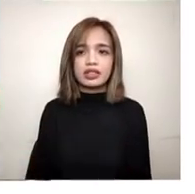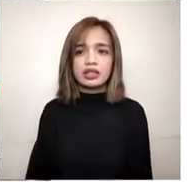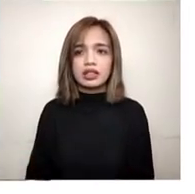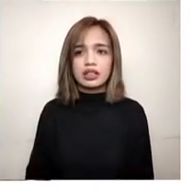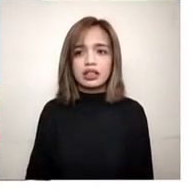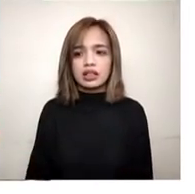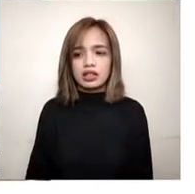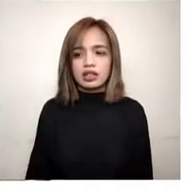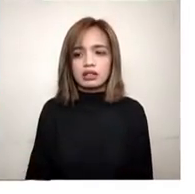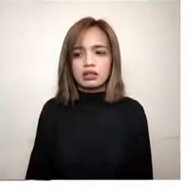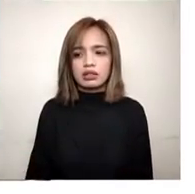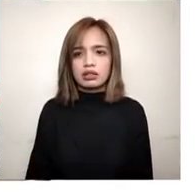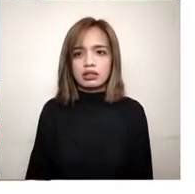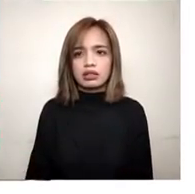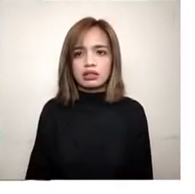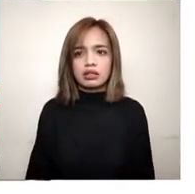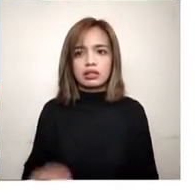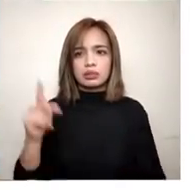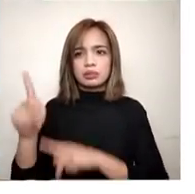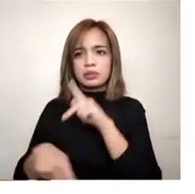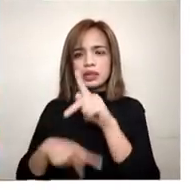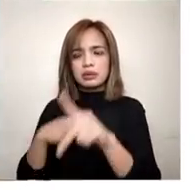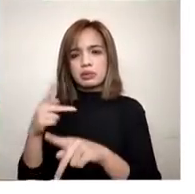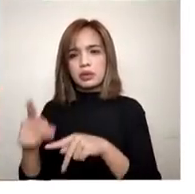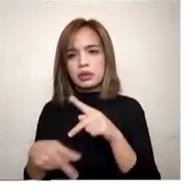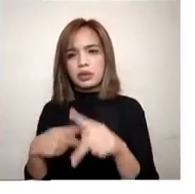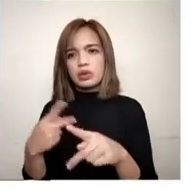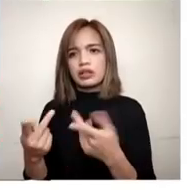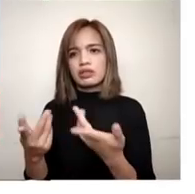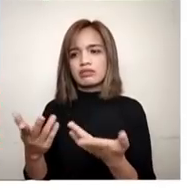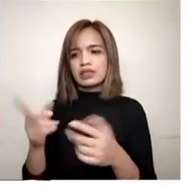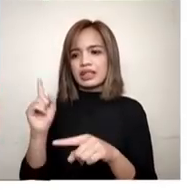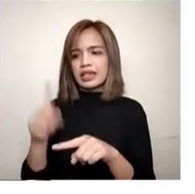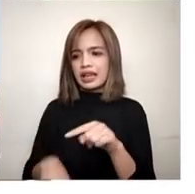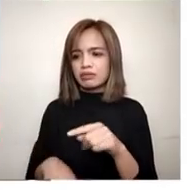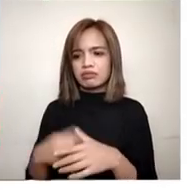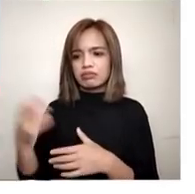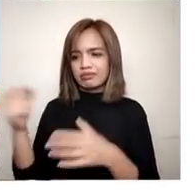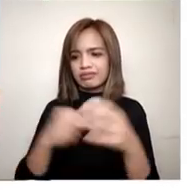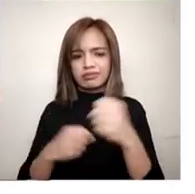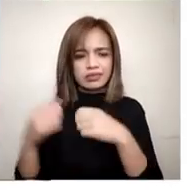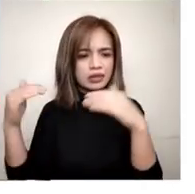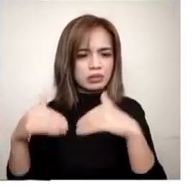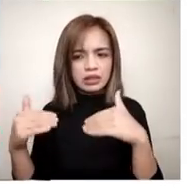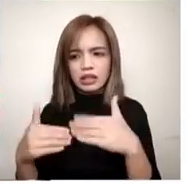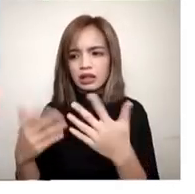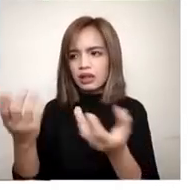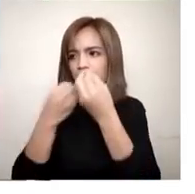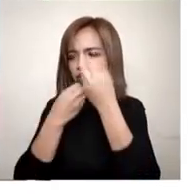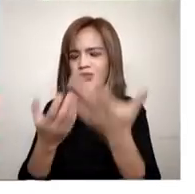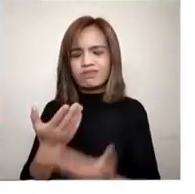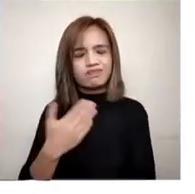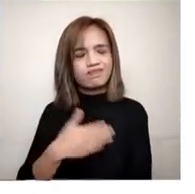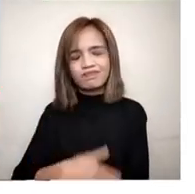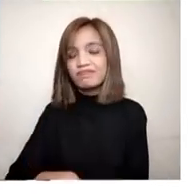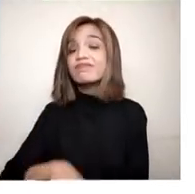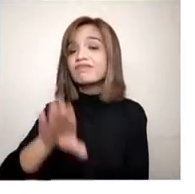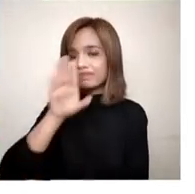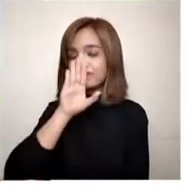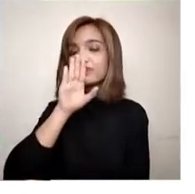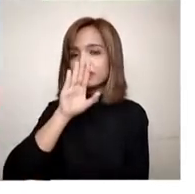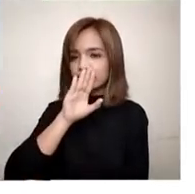people on the bench, so to speak, at the hearing to tell us the truth. We are frustrated that they